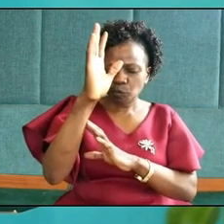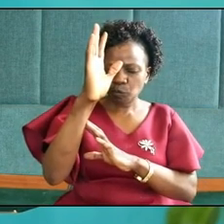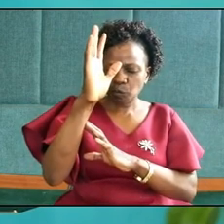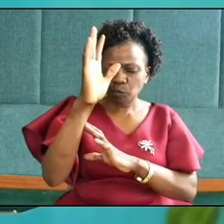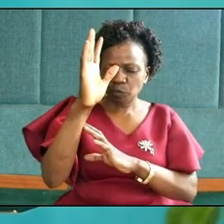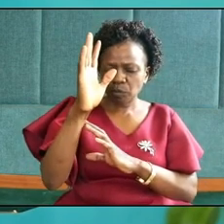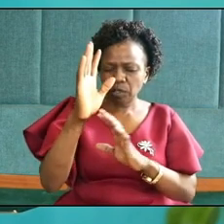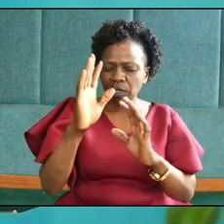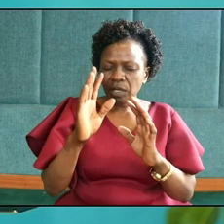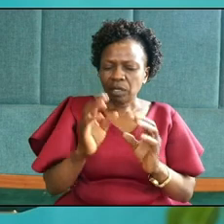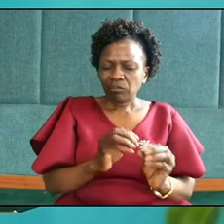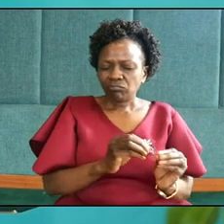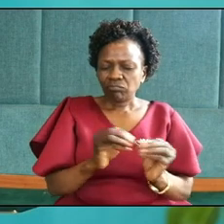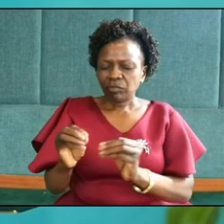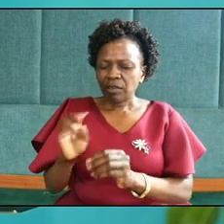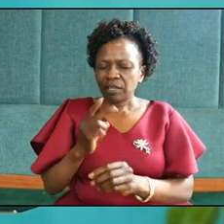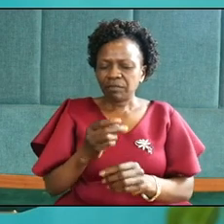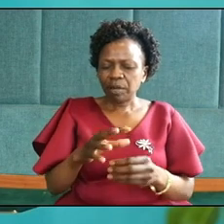shake us from our comfort zones,